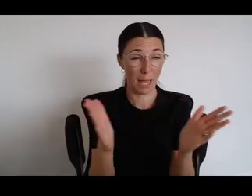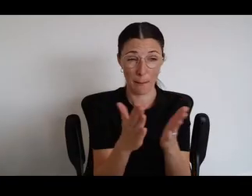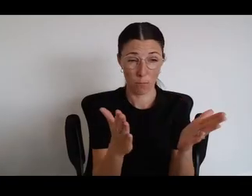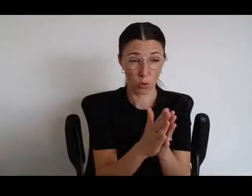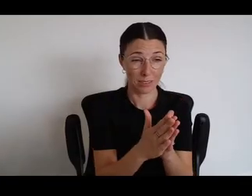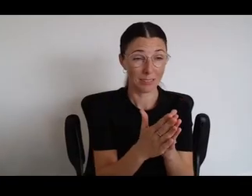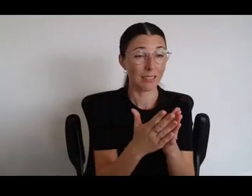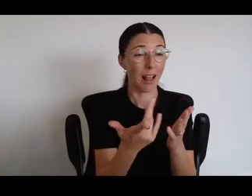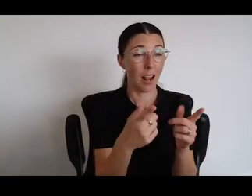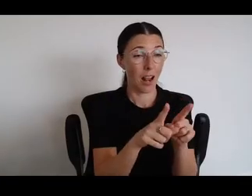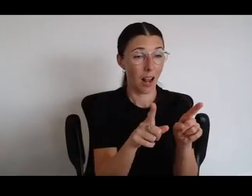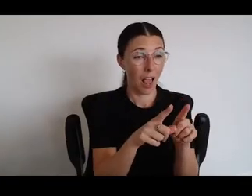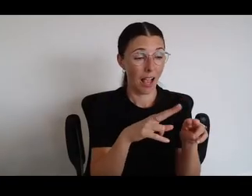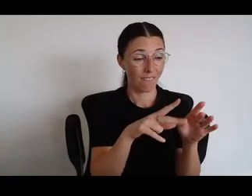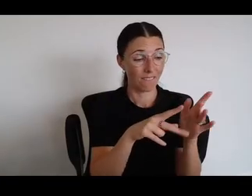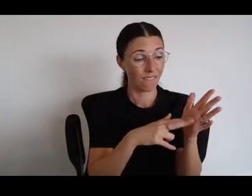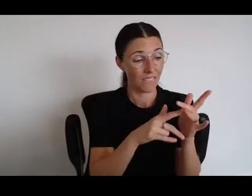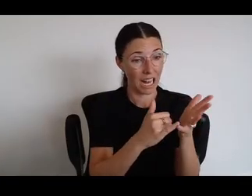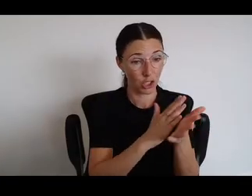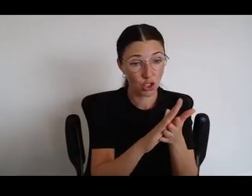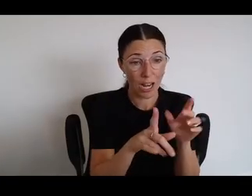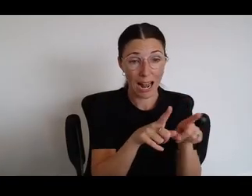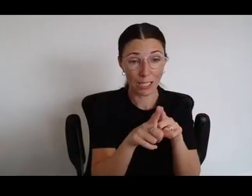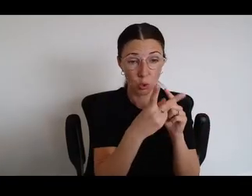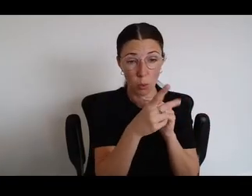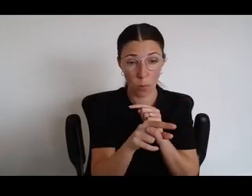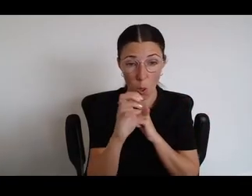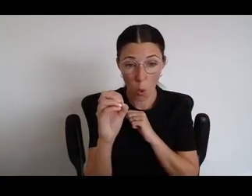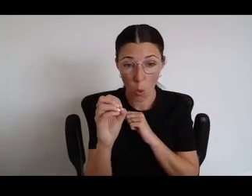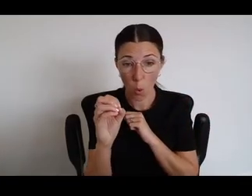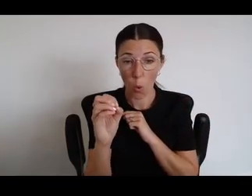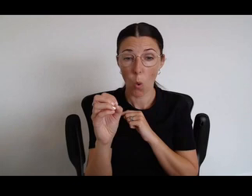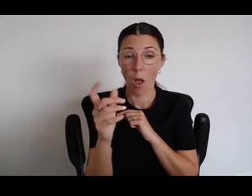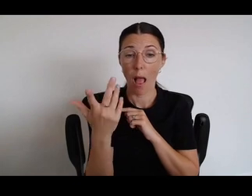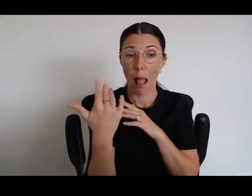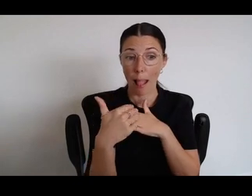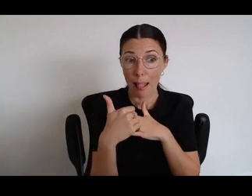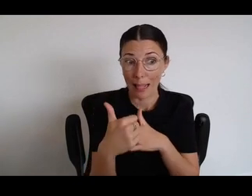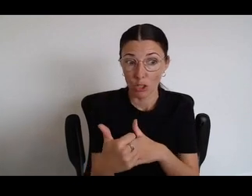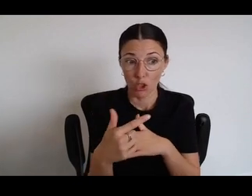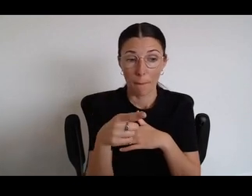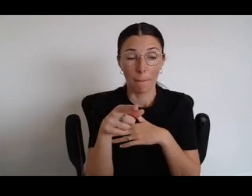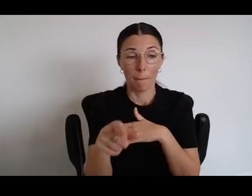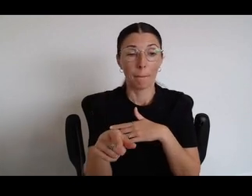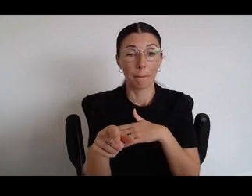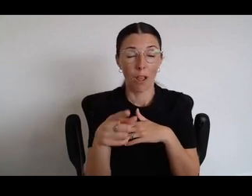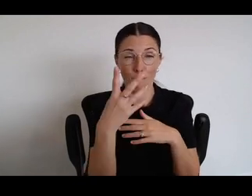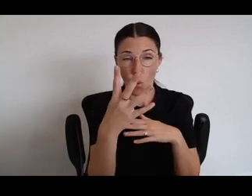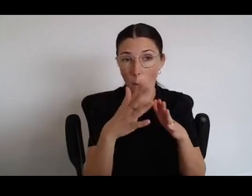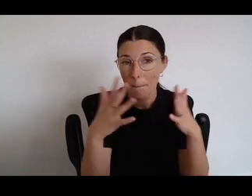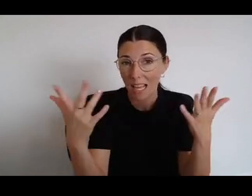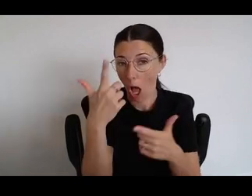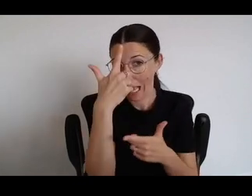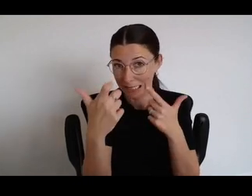from Educational Change in Finland? Finnish Ed Leadership, 4 Big, Inexpensive Ideas to Transform Education, and